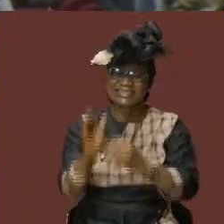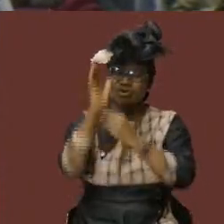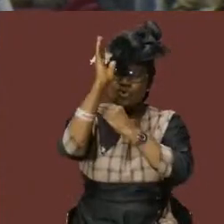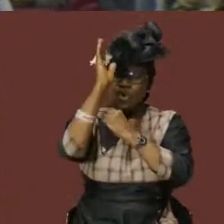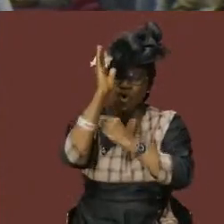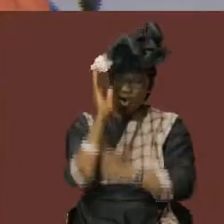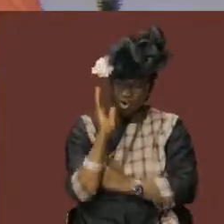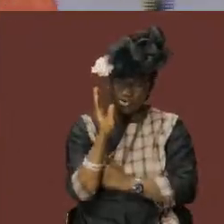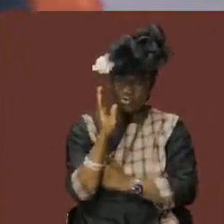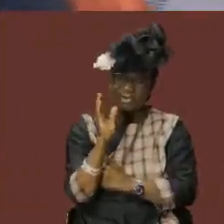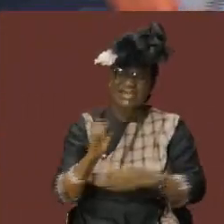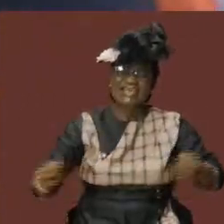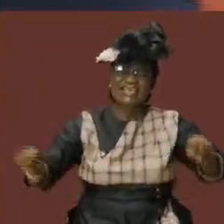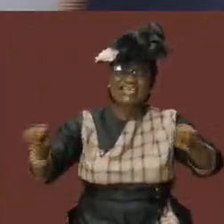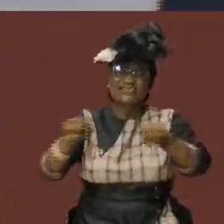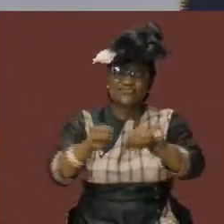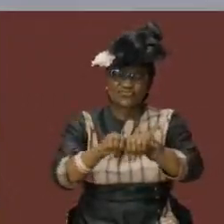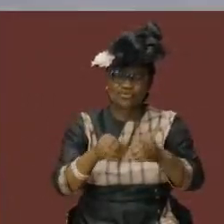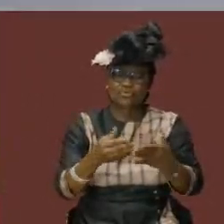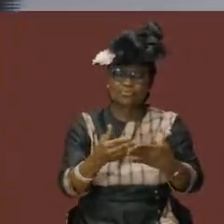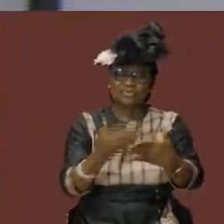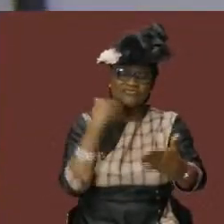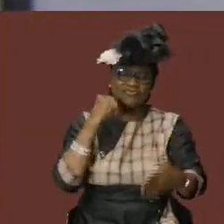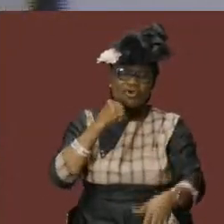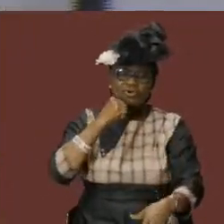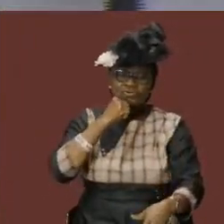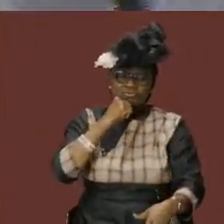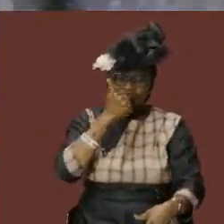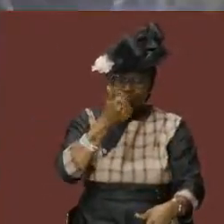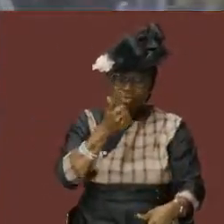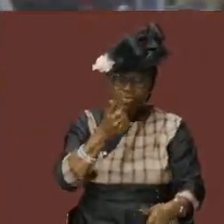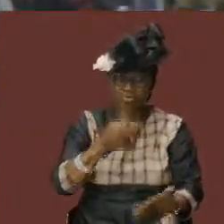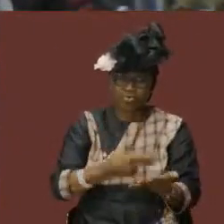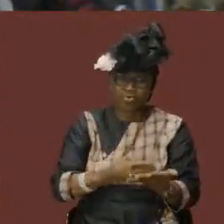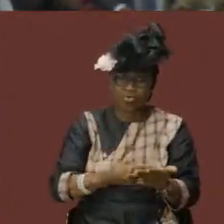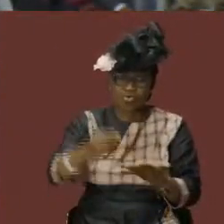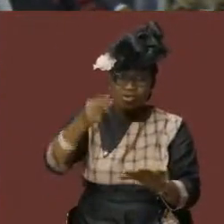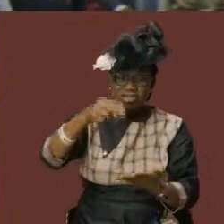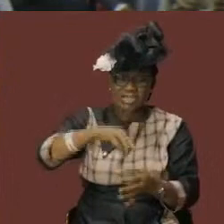Even before tomorrow, Holy Ghost service,